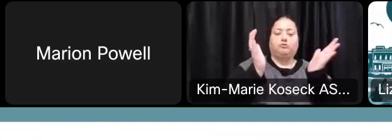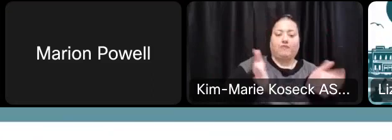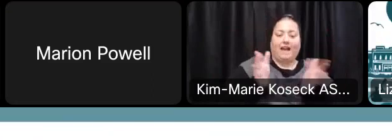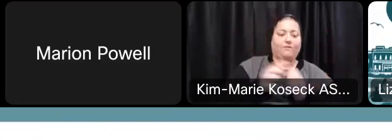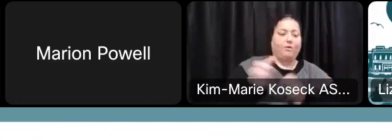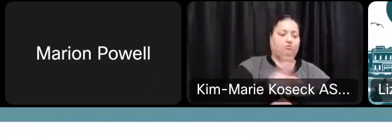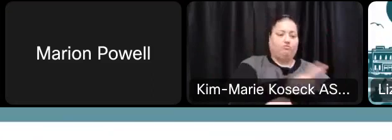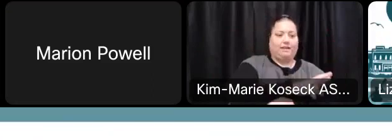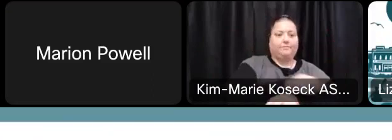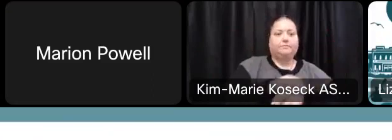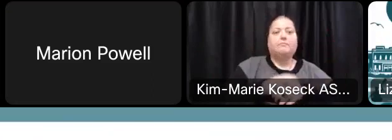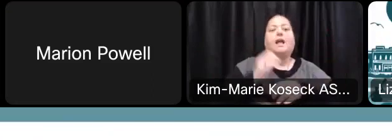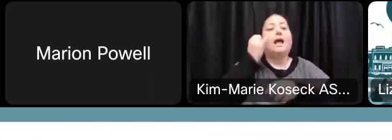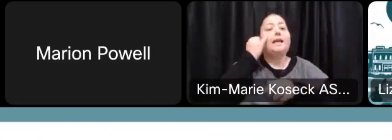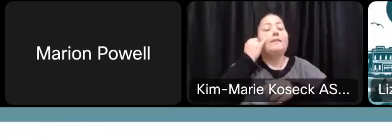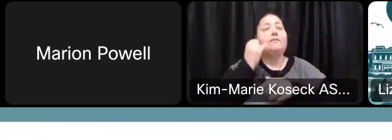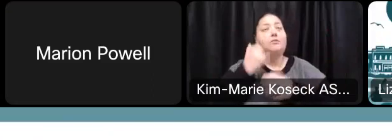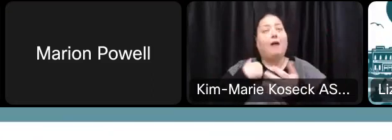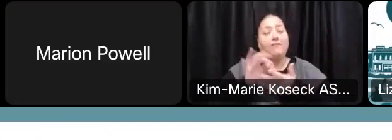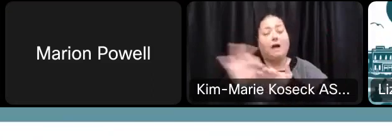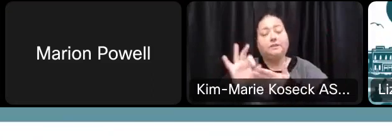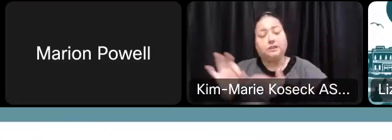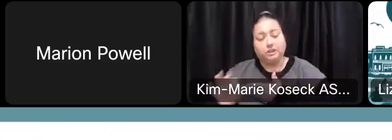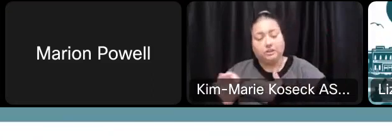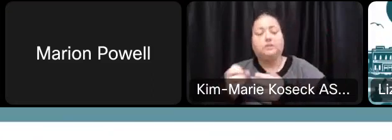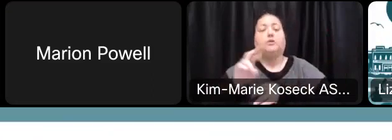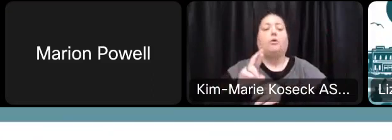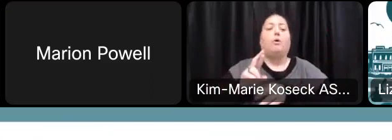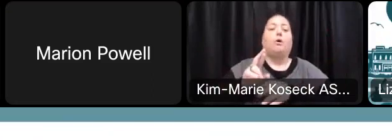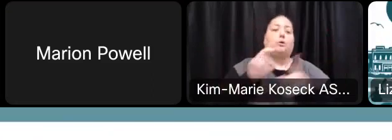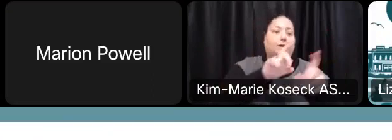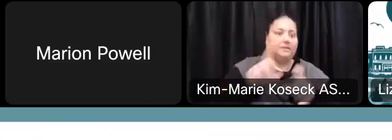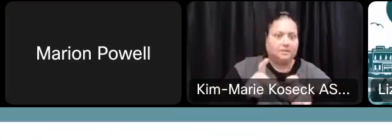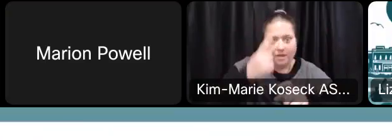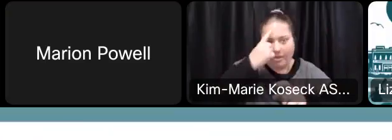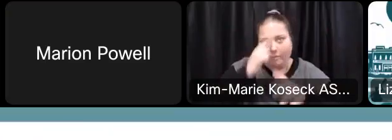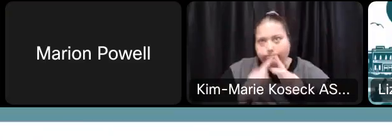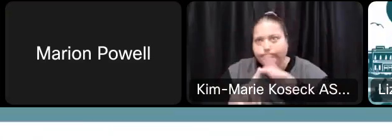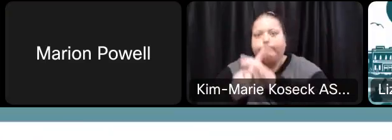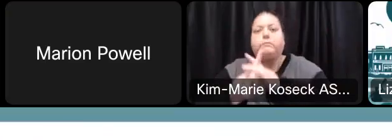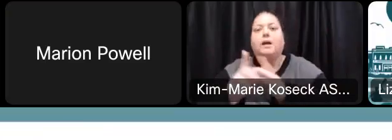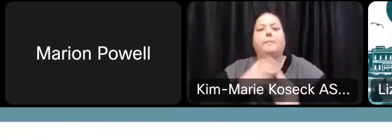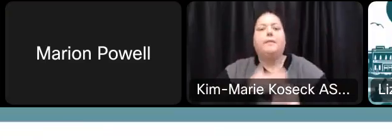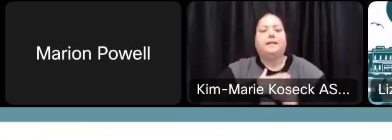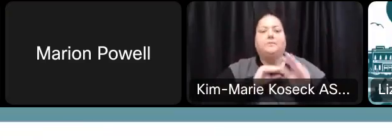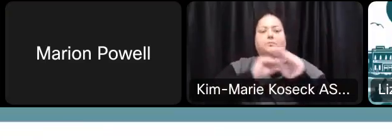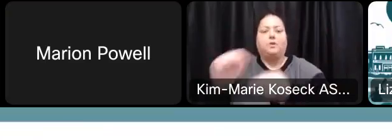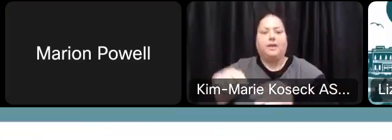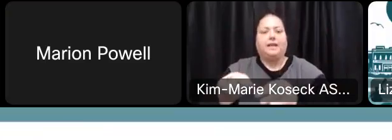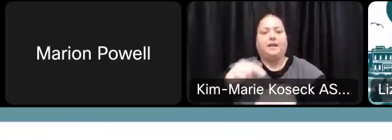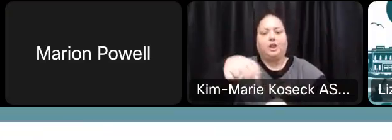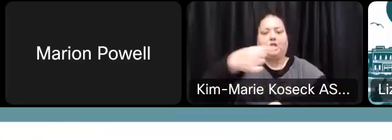So there are a few options there, but of course, if you have any issues or have any questions or thoughts throughout the presentation, feel free to drop it in